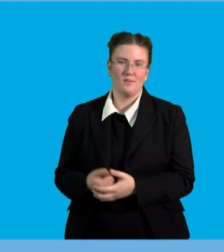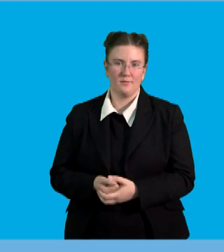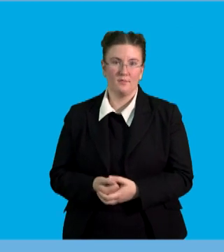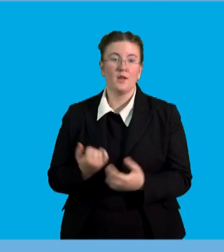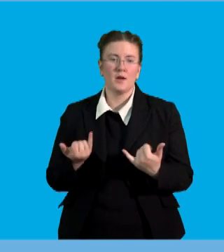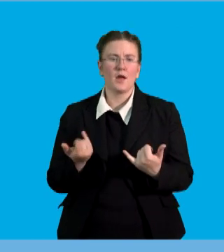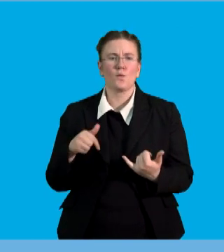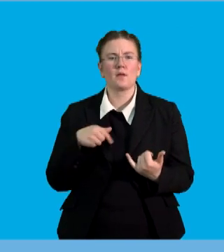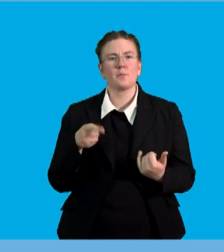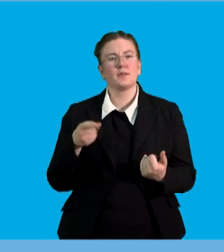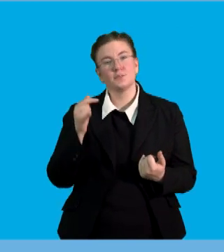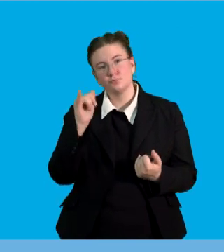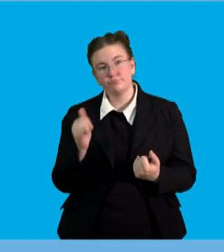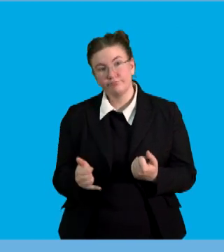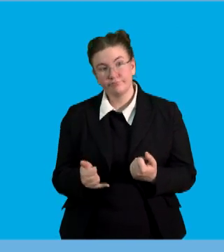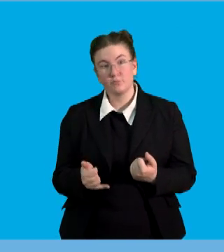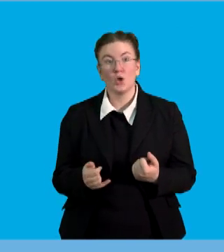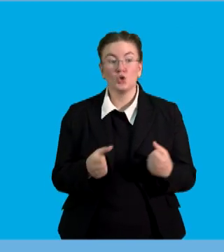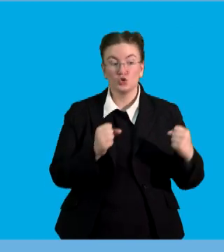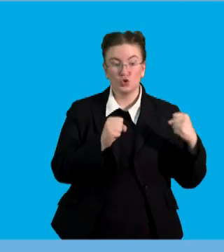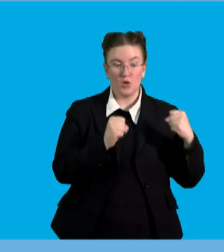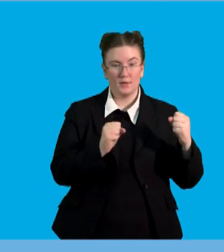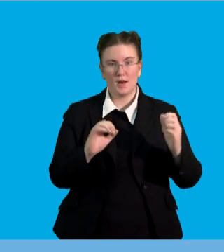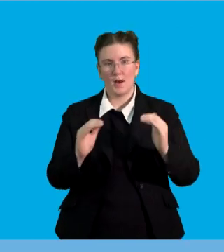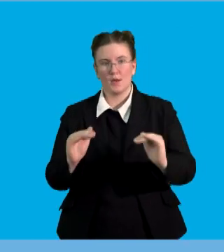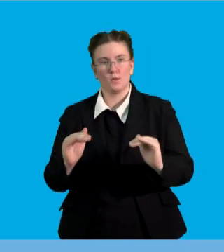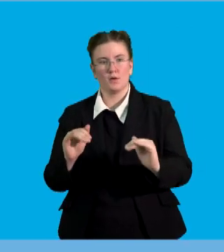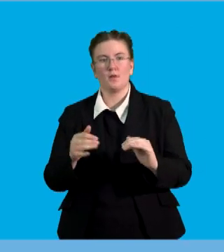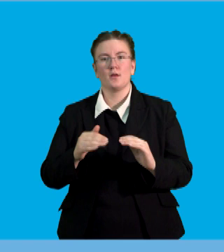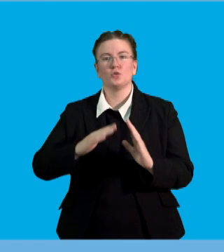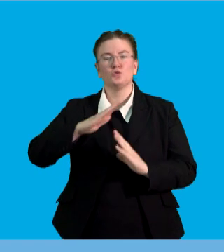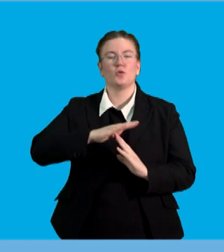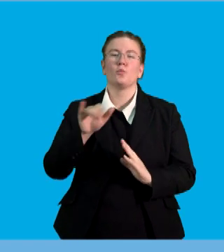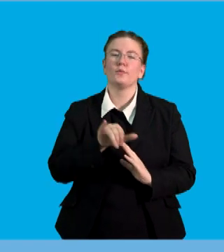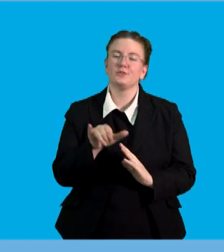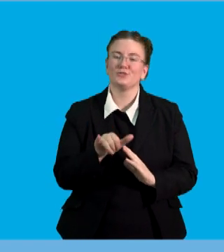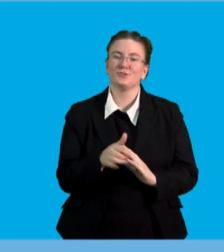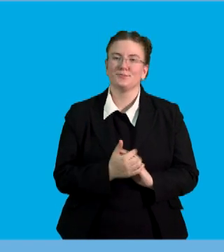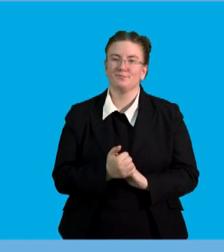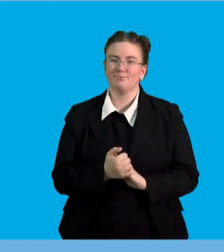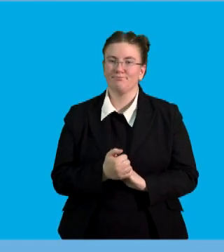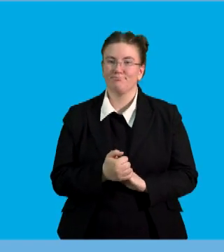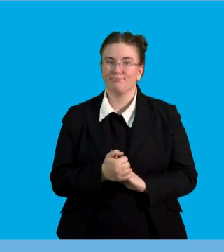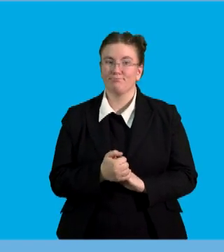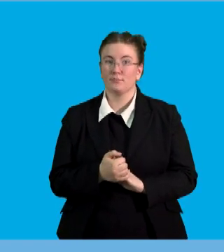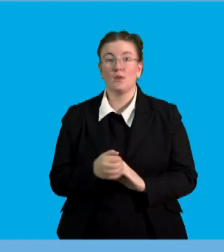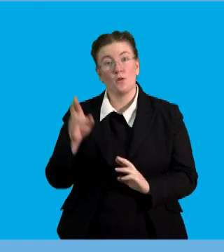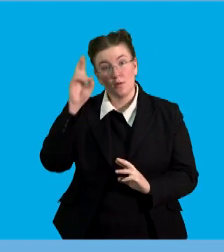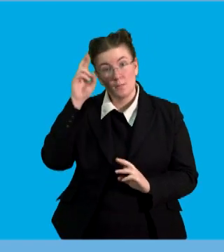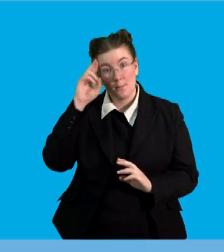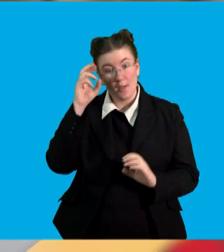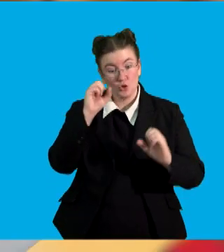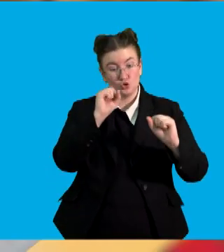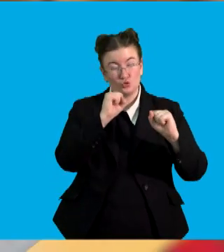Container. And then now we need to now check between the solids and the liquid, which one has the greatest number of particles. So remember that